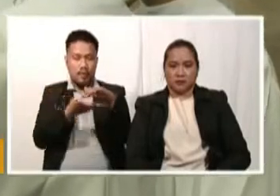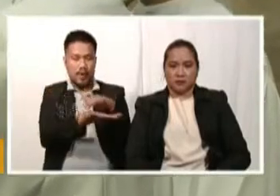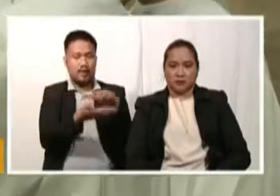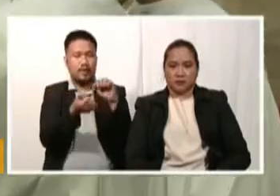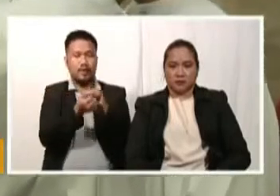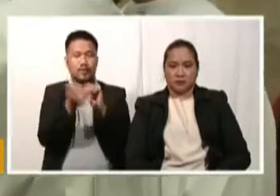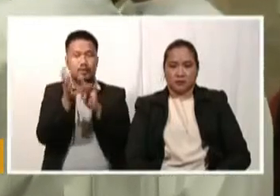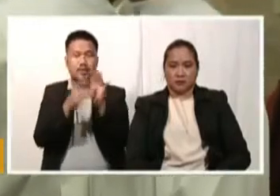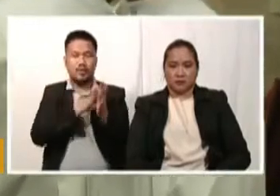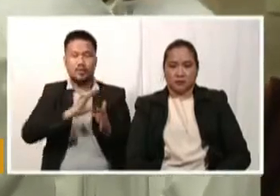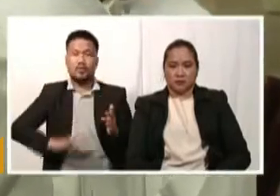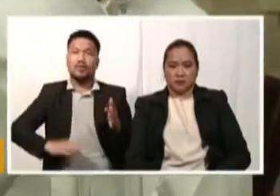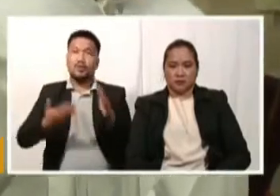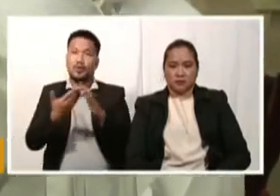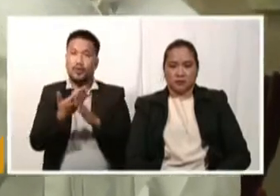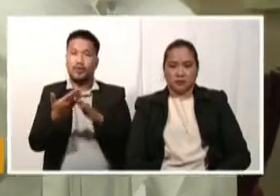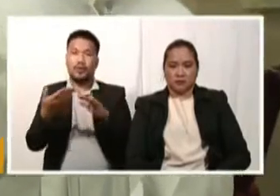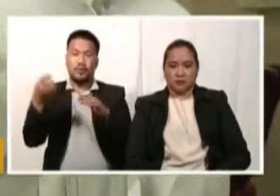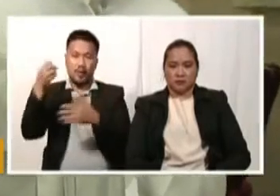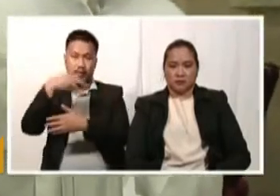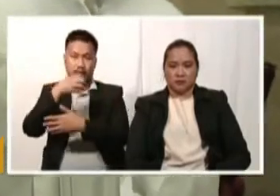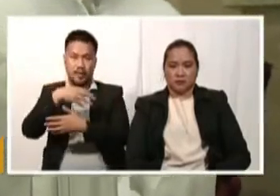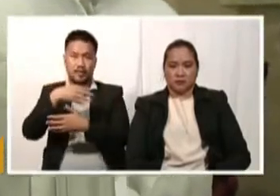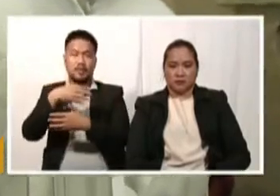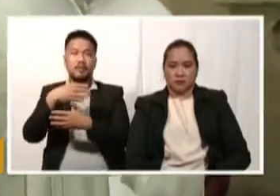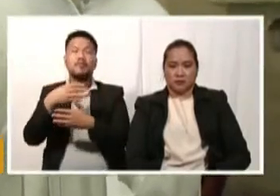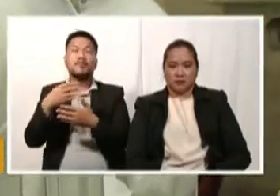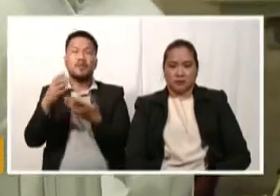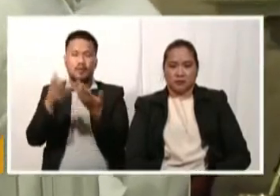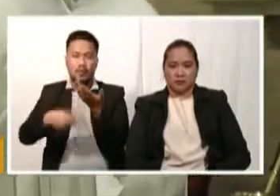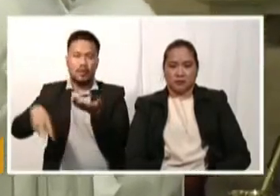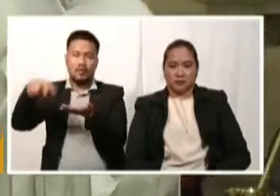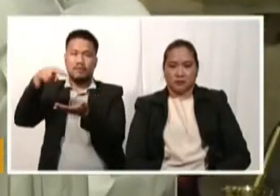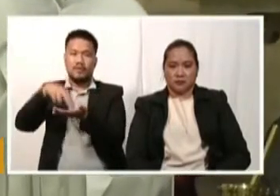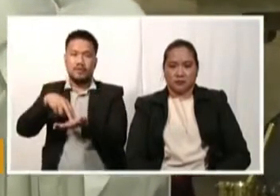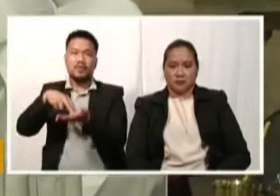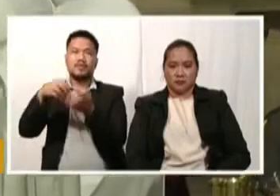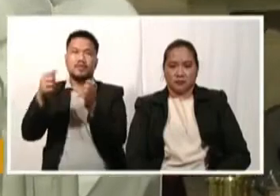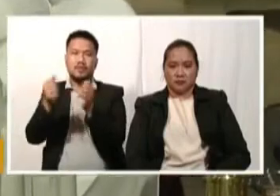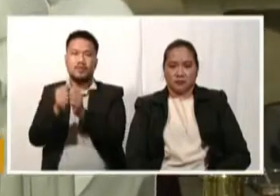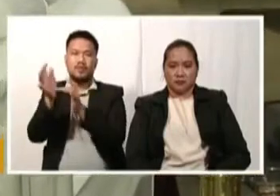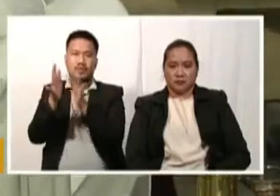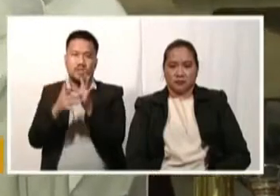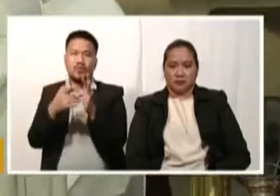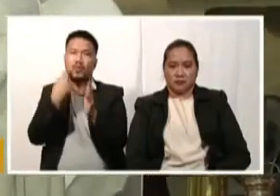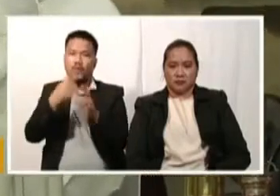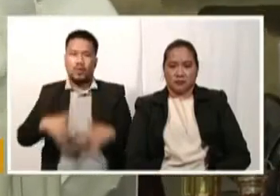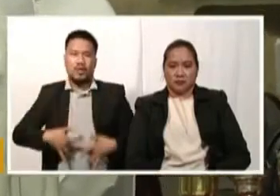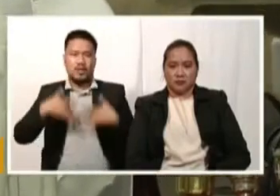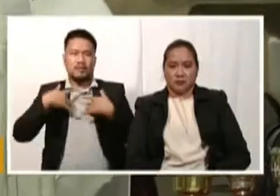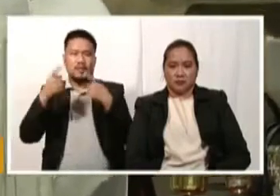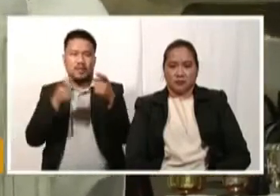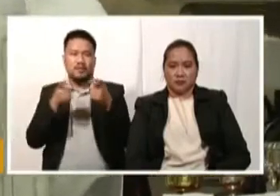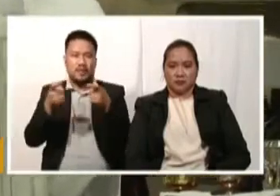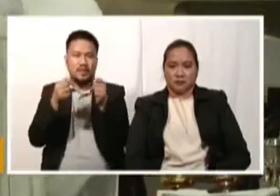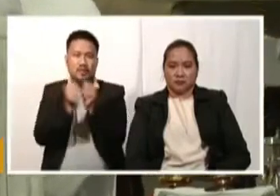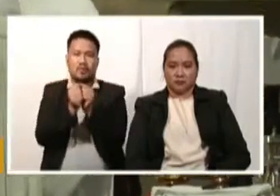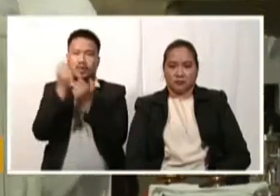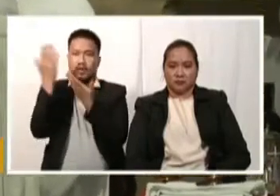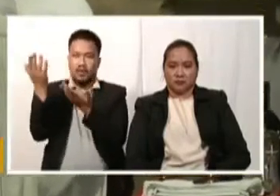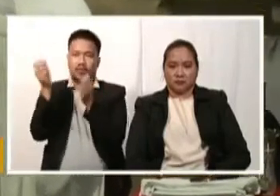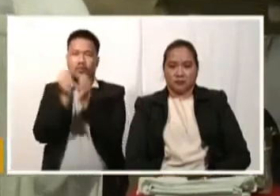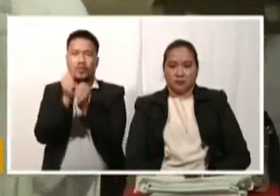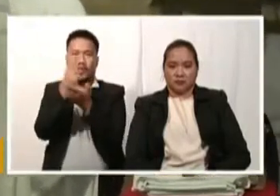by baptism into death may rise again to life with him, who lives and reigns with you and the